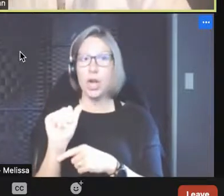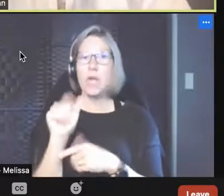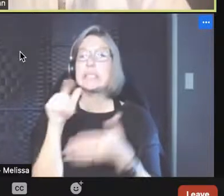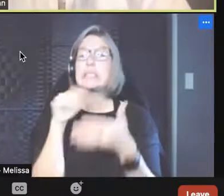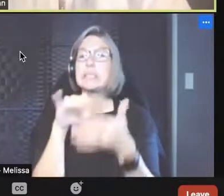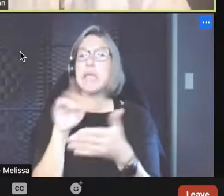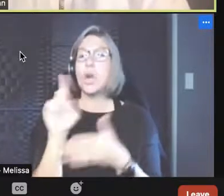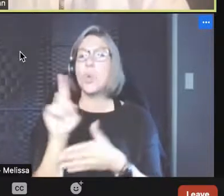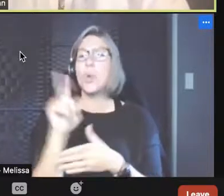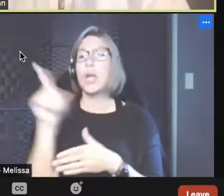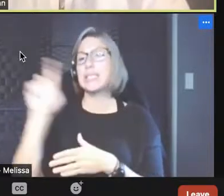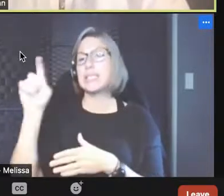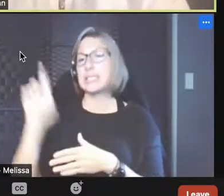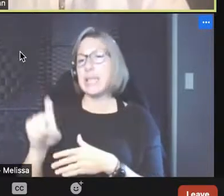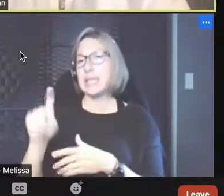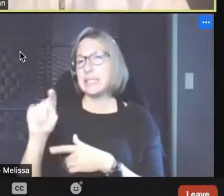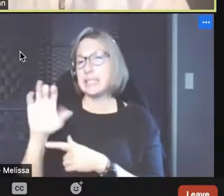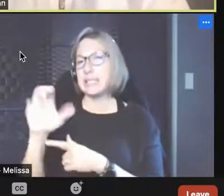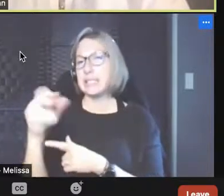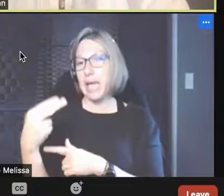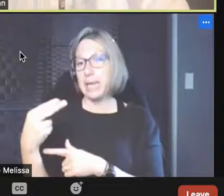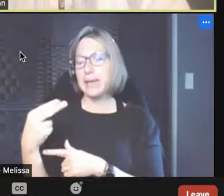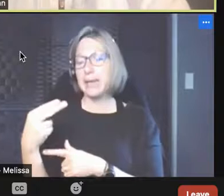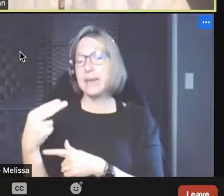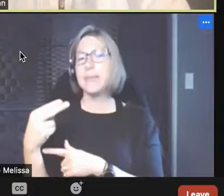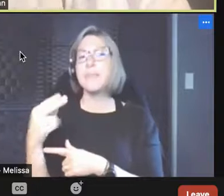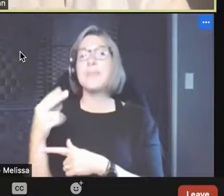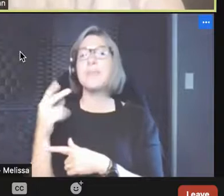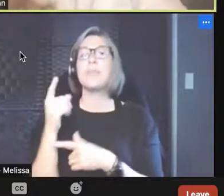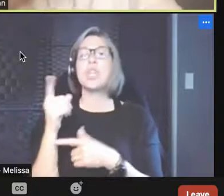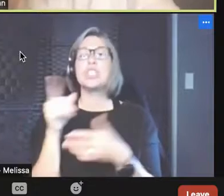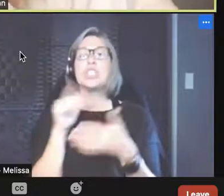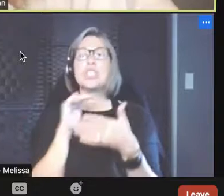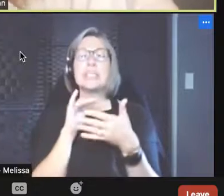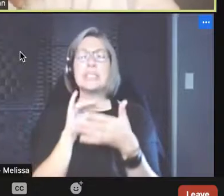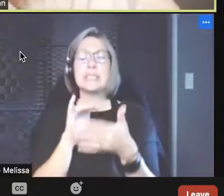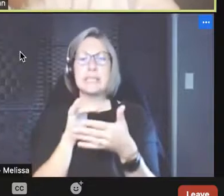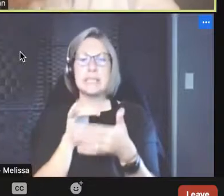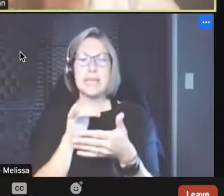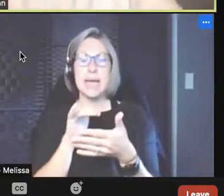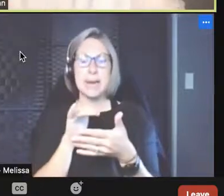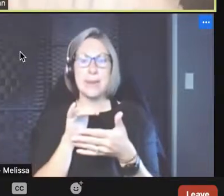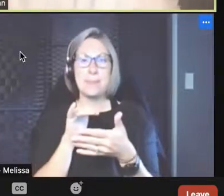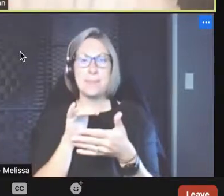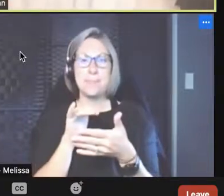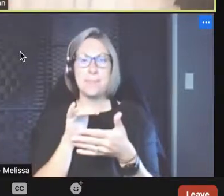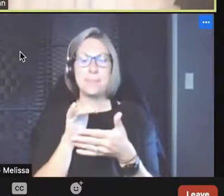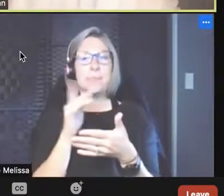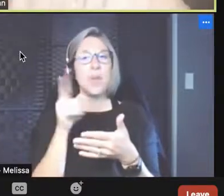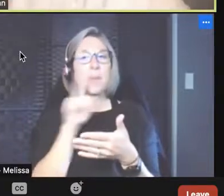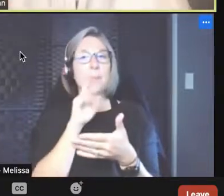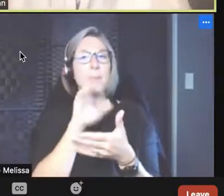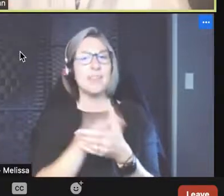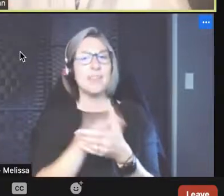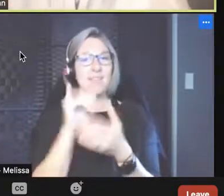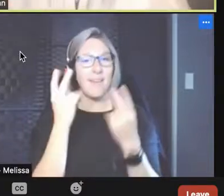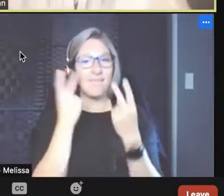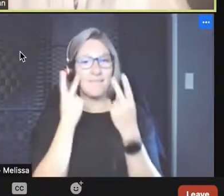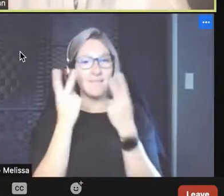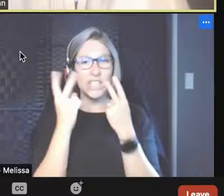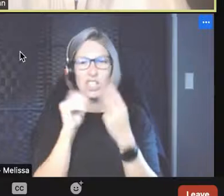she did a study showing that she believed actually that vision was not a fixed entity, but